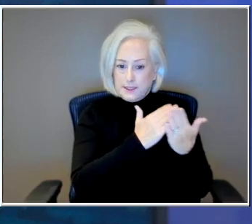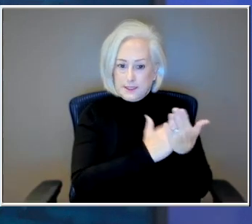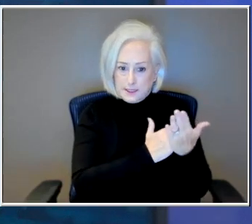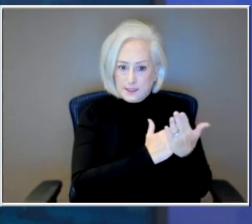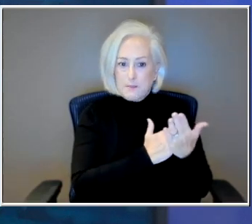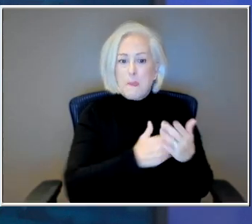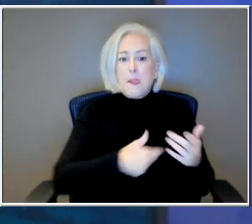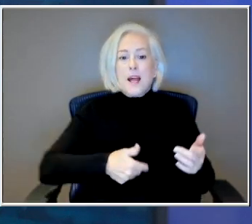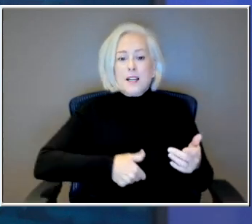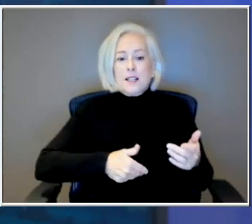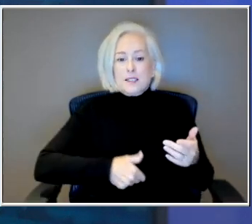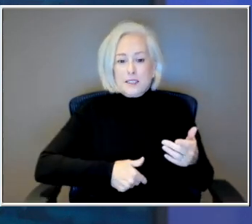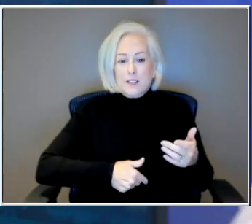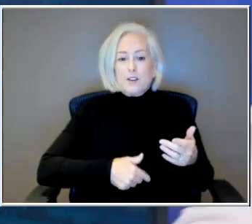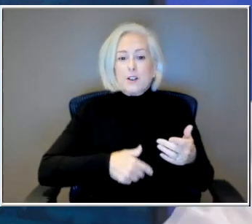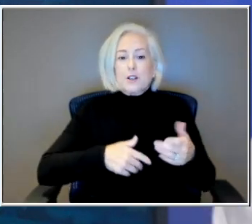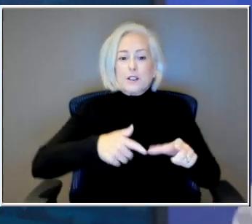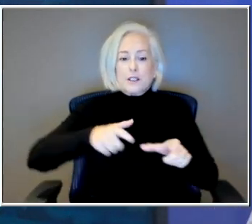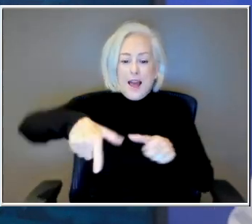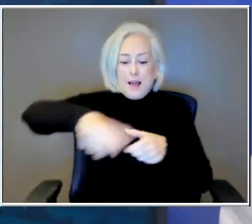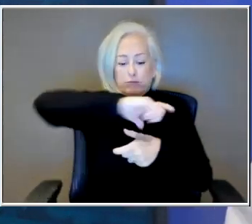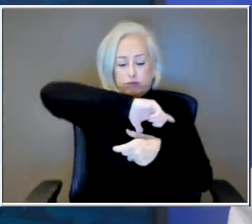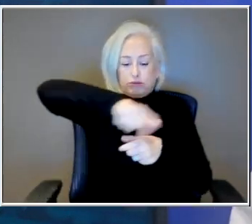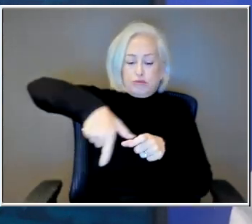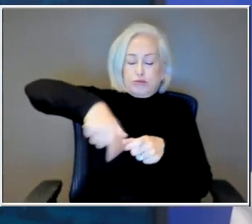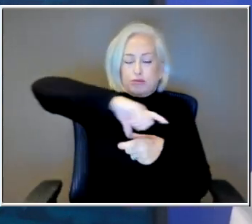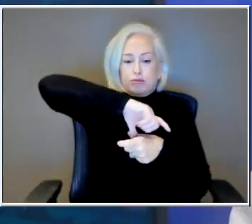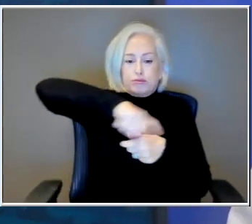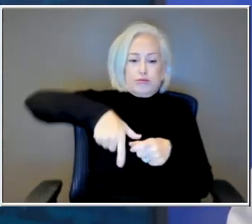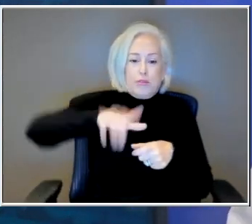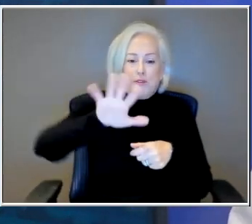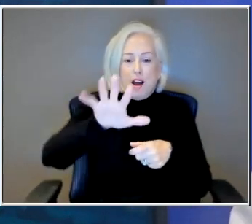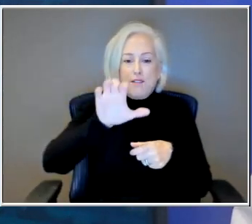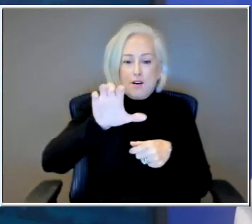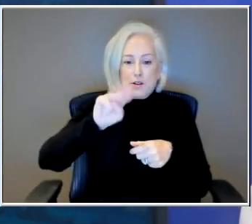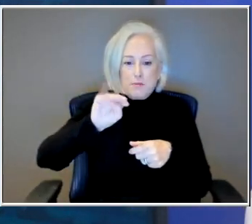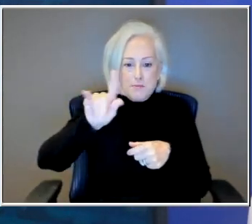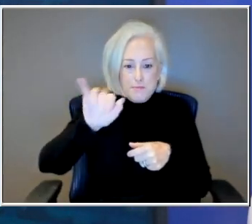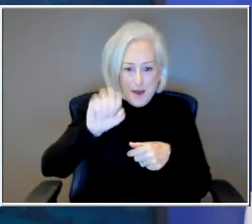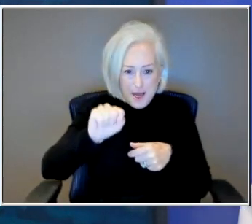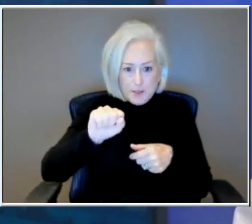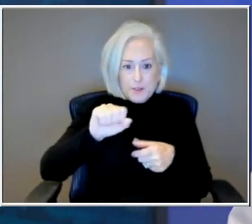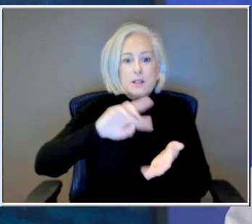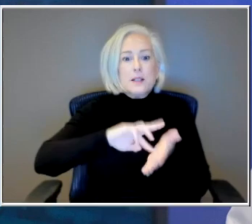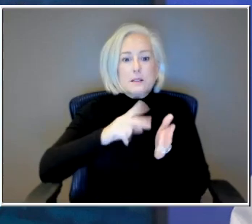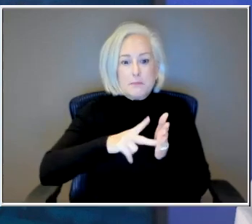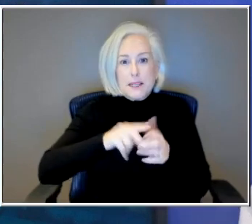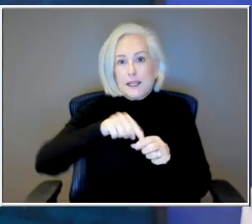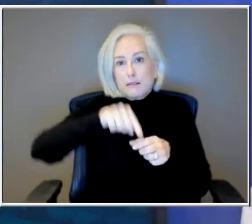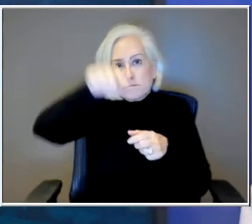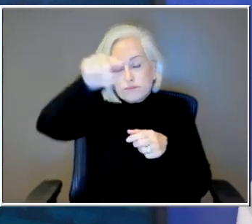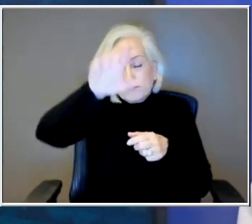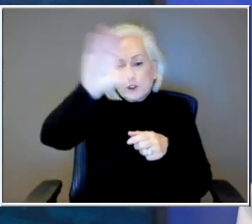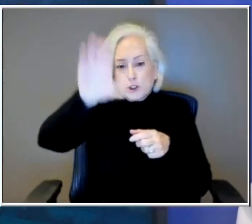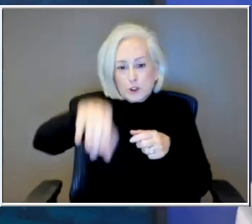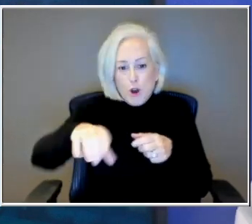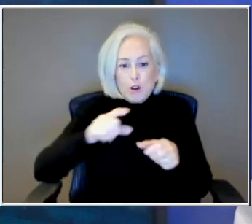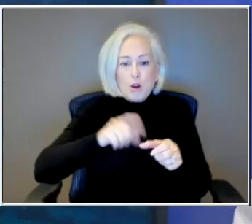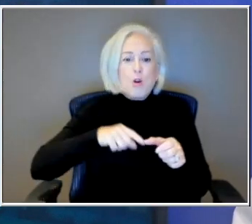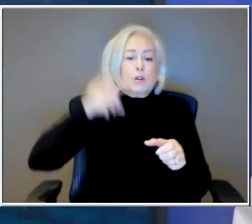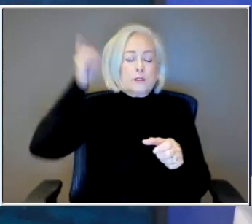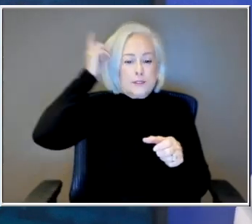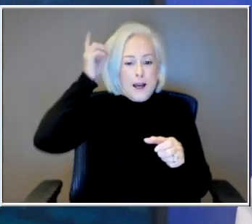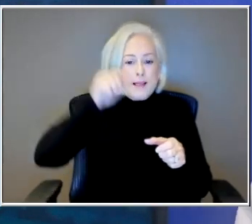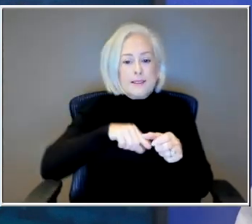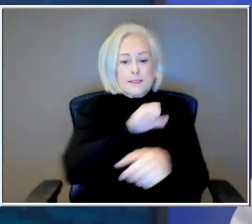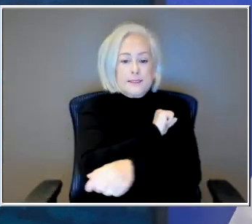at a 500-mile concentric circle, so a lot of our donors now go to Chicago, Dallas, Houston, St. Louis, and